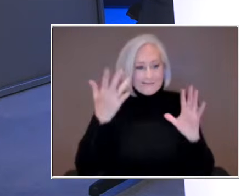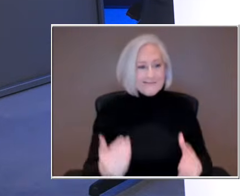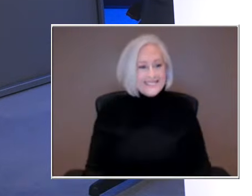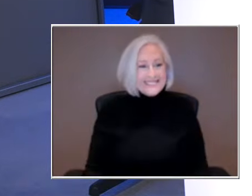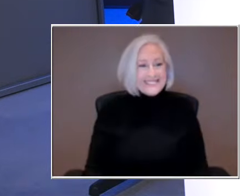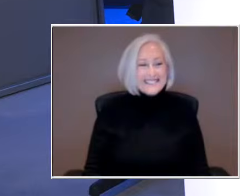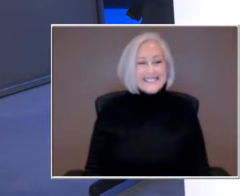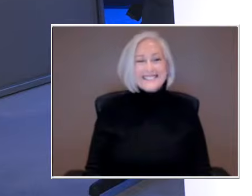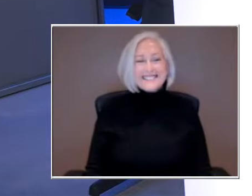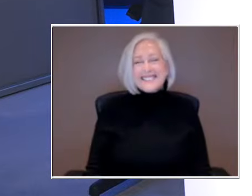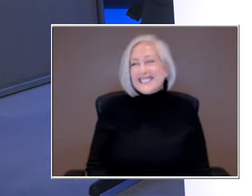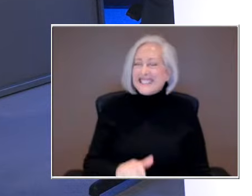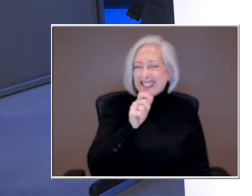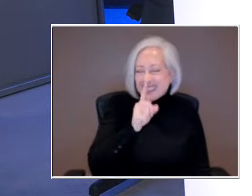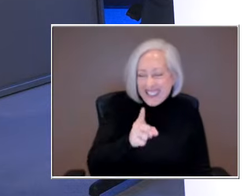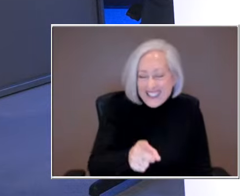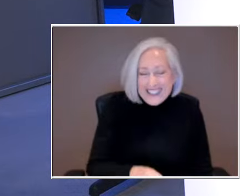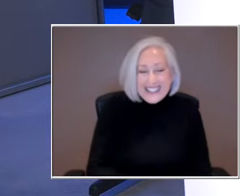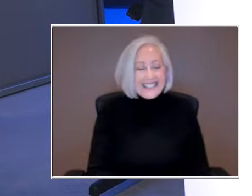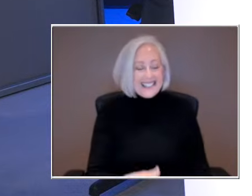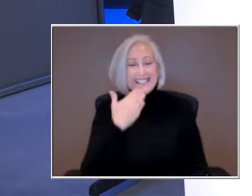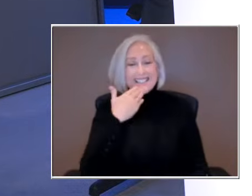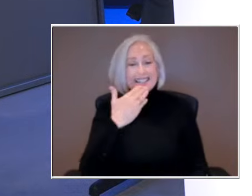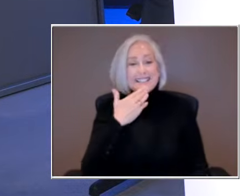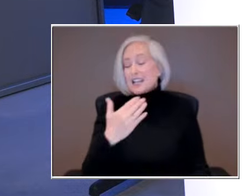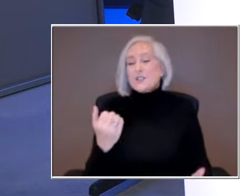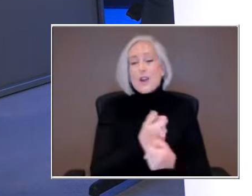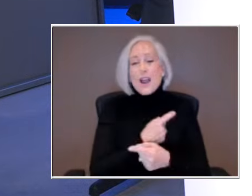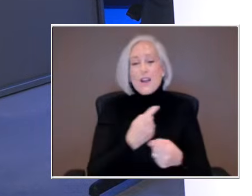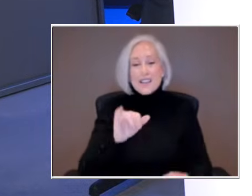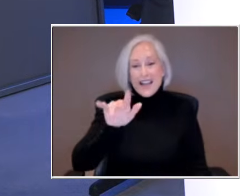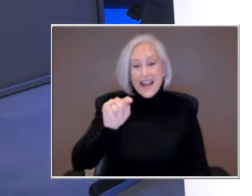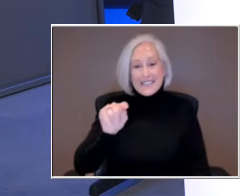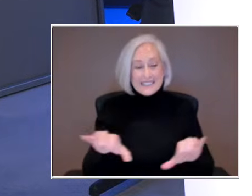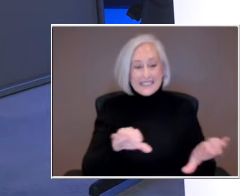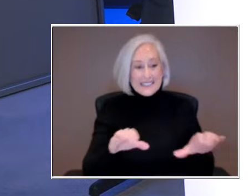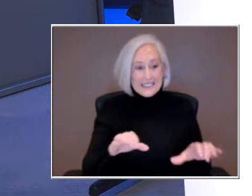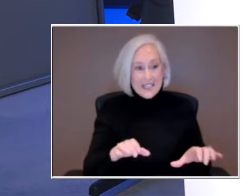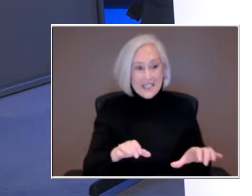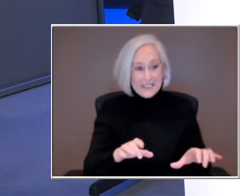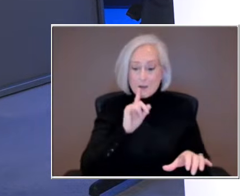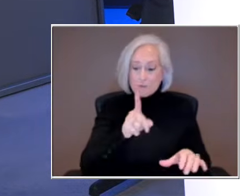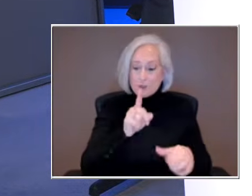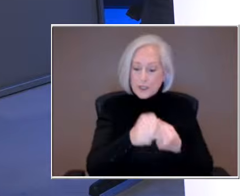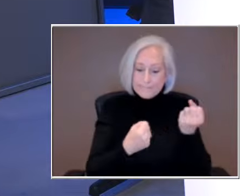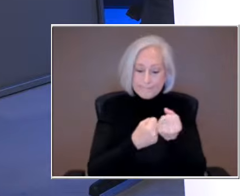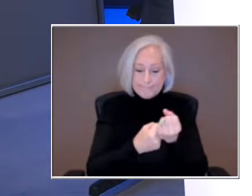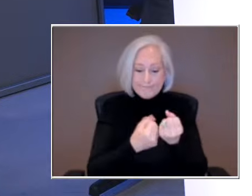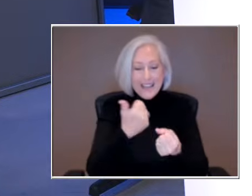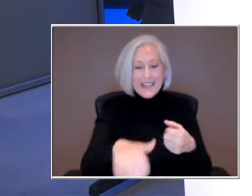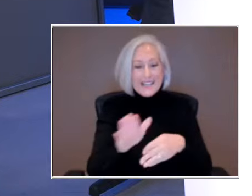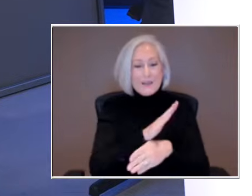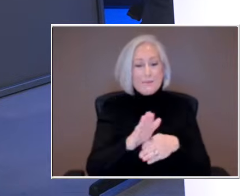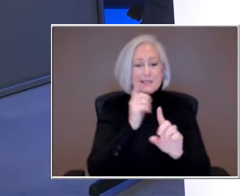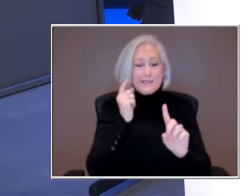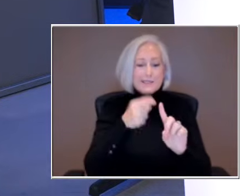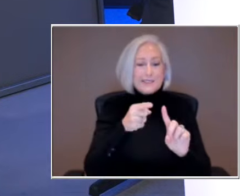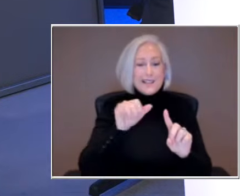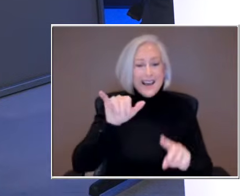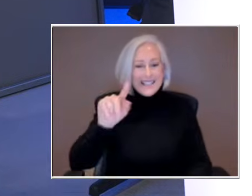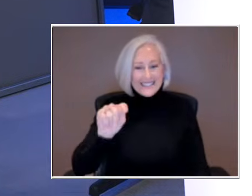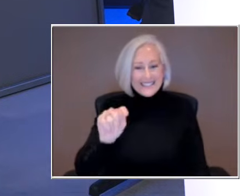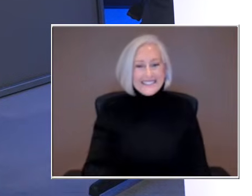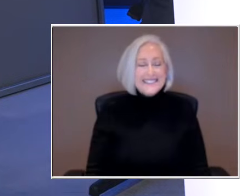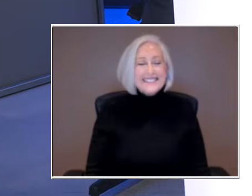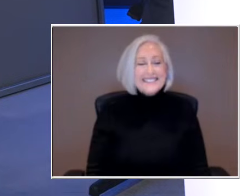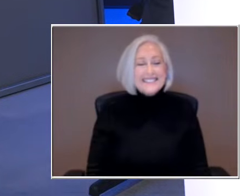quite. Thank you for everything IT does, though. Yeah. The backbone of any business is IT. The brain, Jim, has